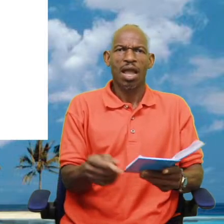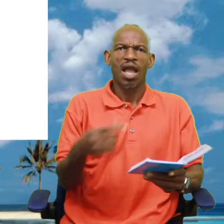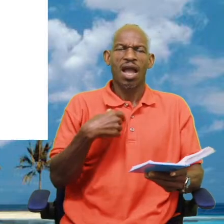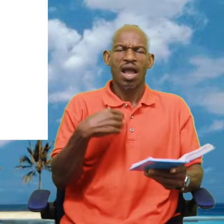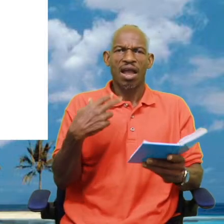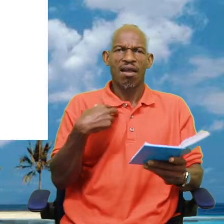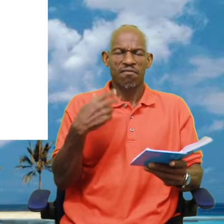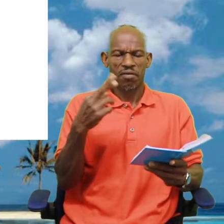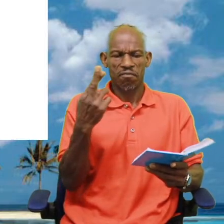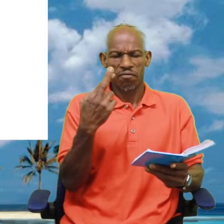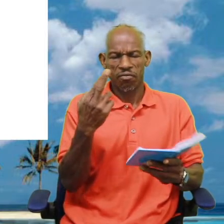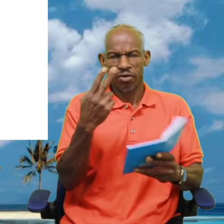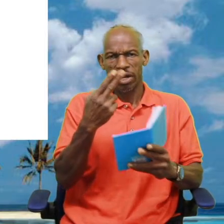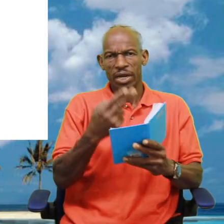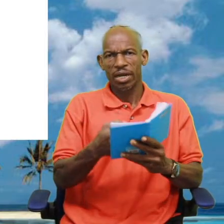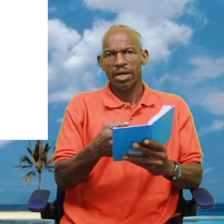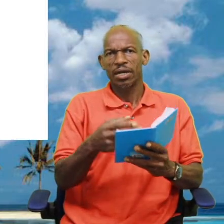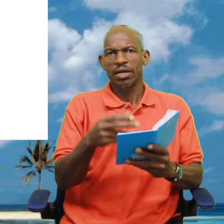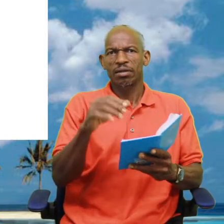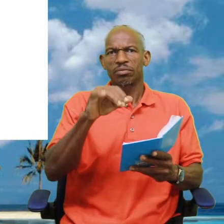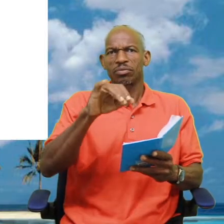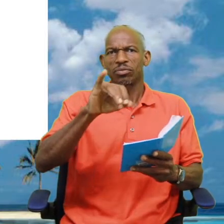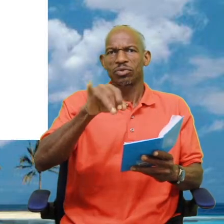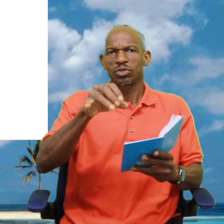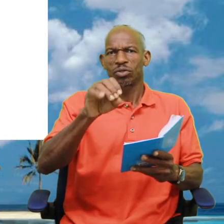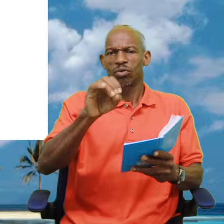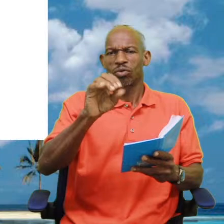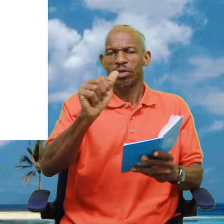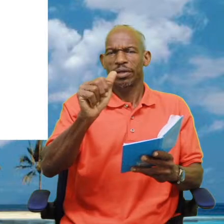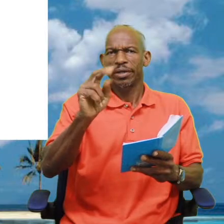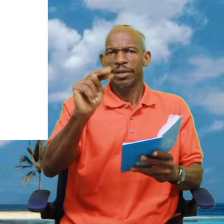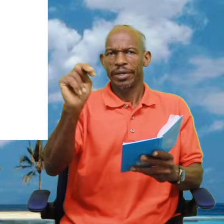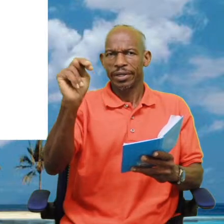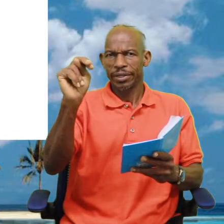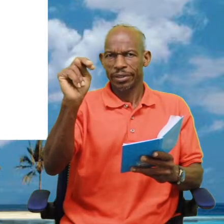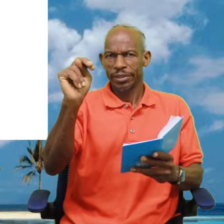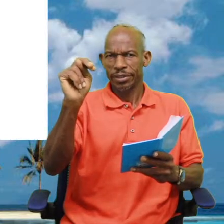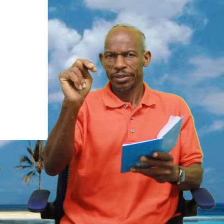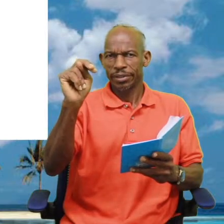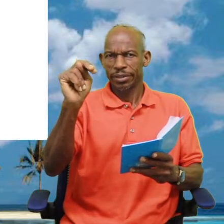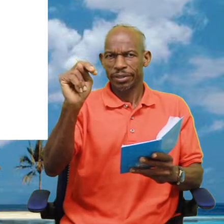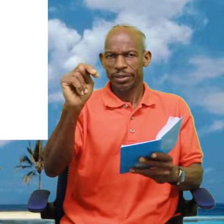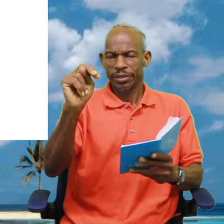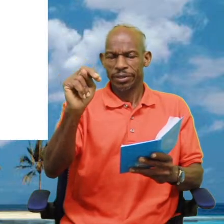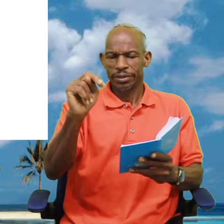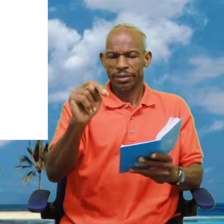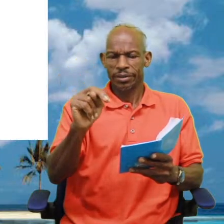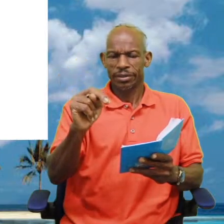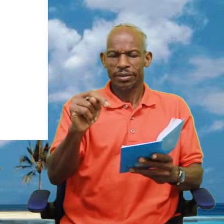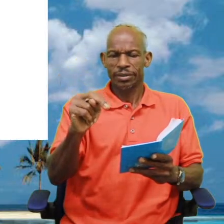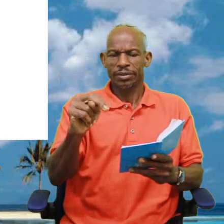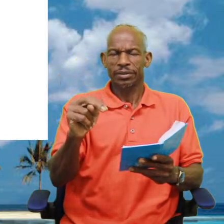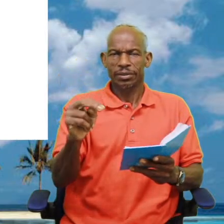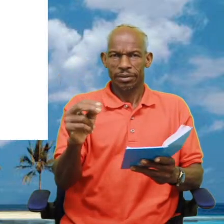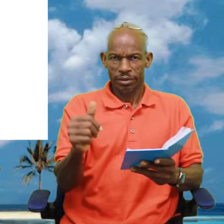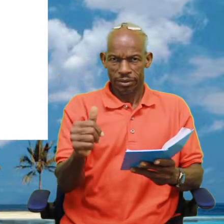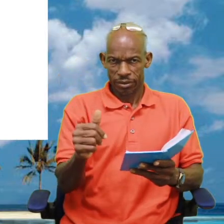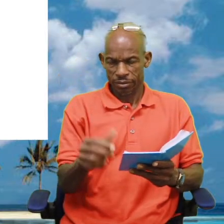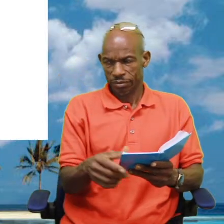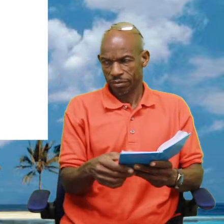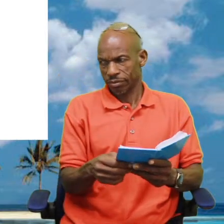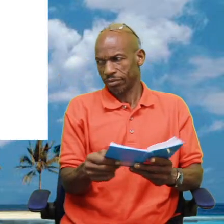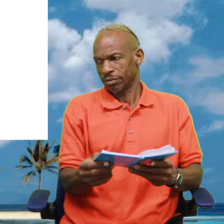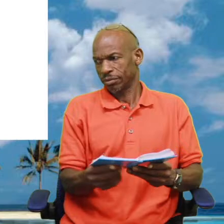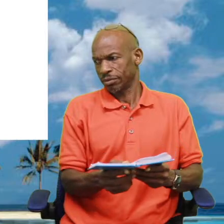So everybody know about, in terms of every sentence must have a subject, or who are